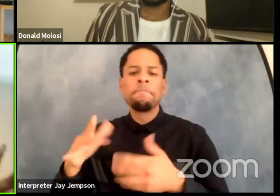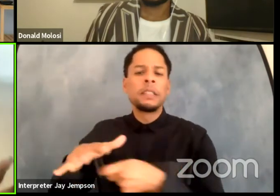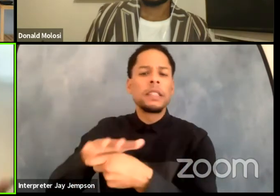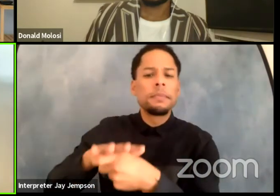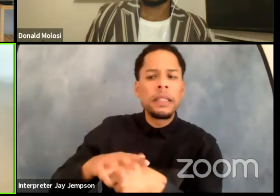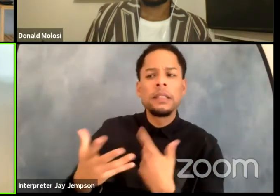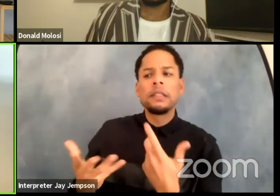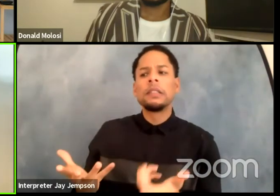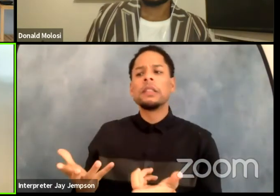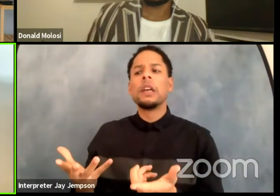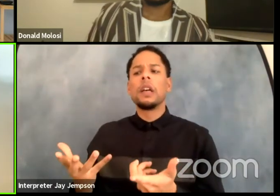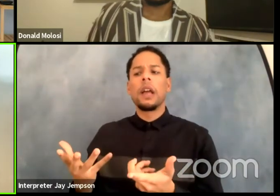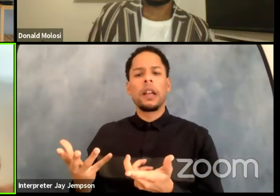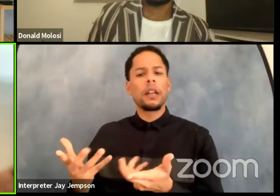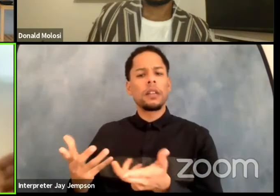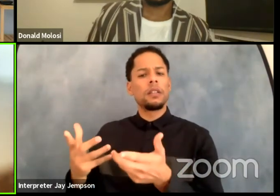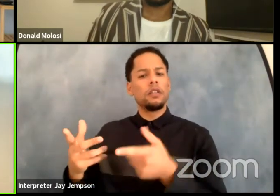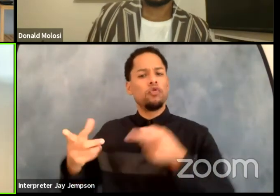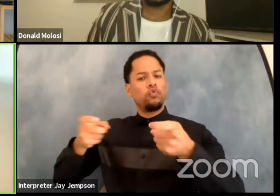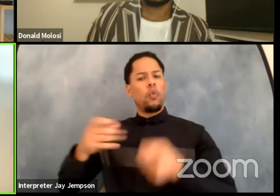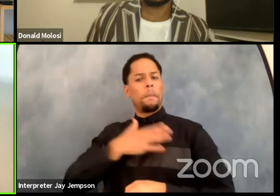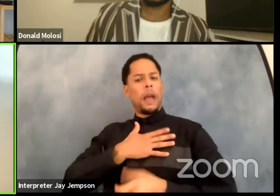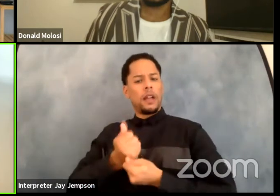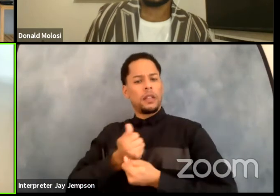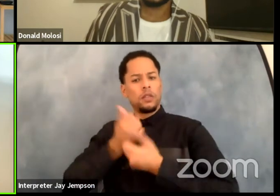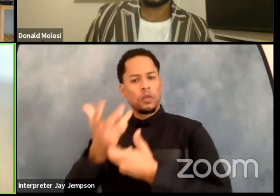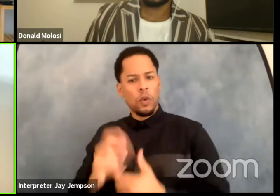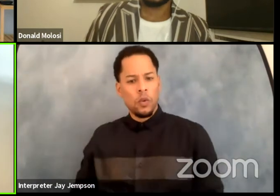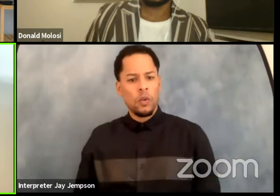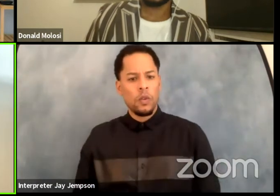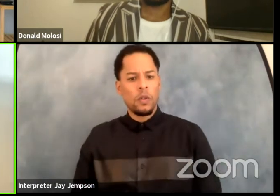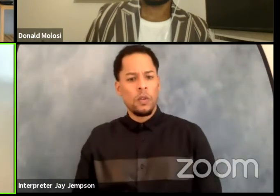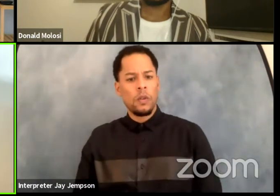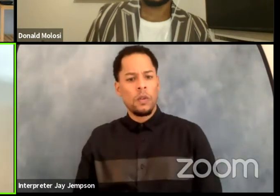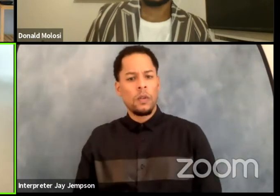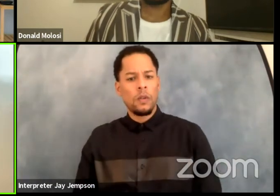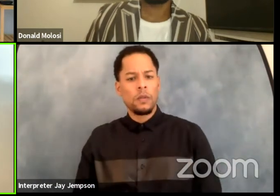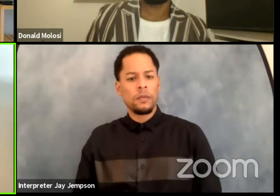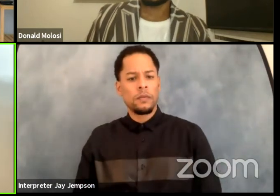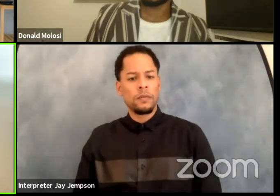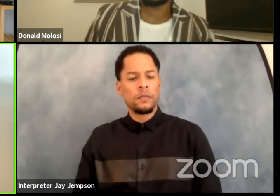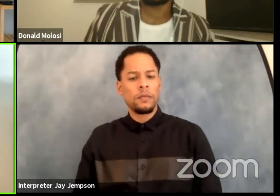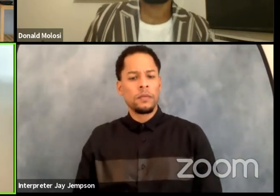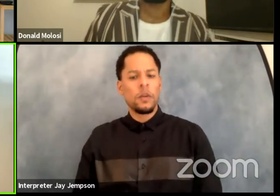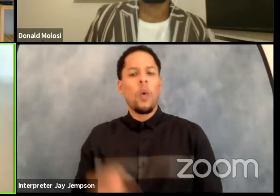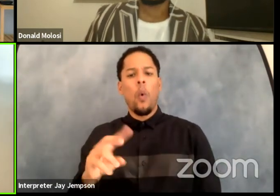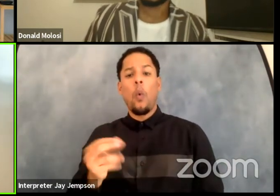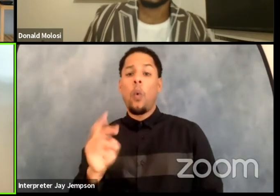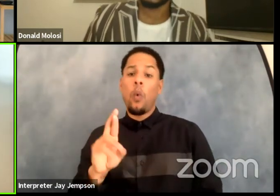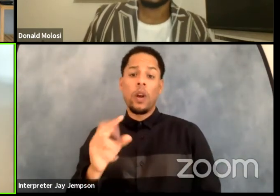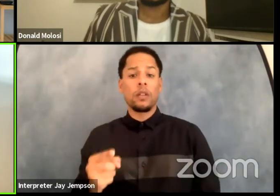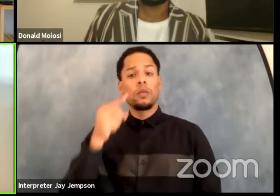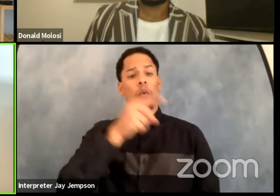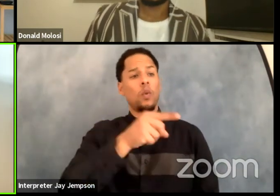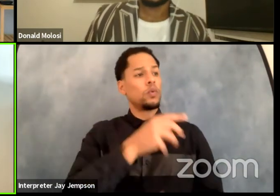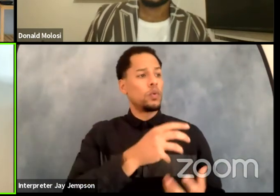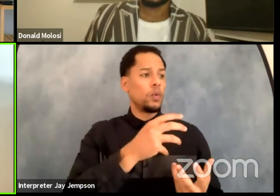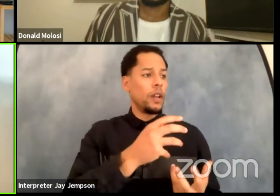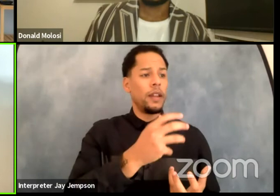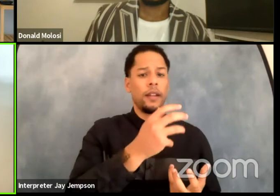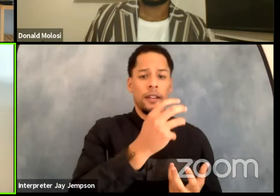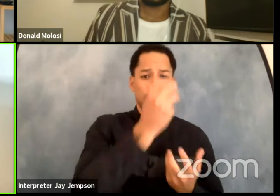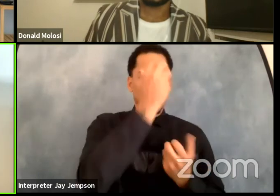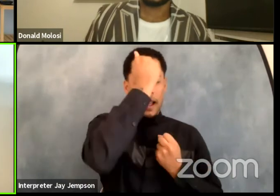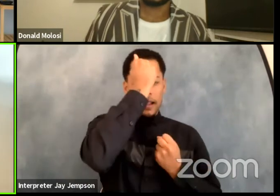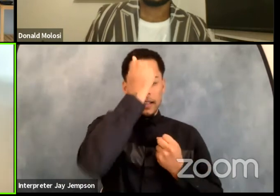way, a colonized way of how we tell our stories. So hence I'm saying that decolonizing,